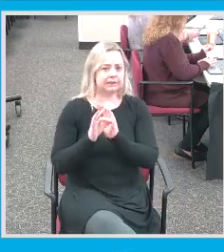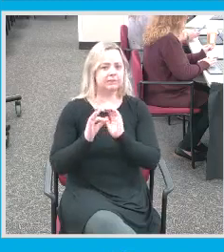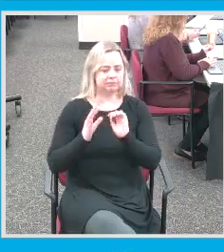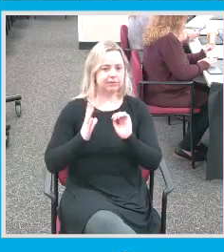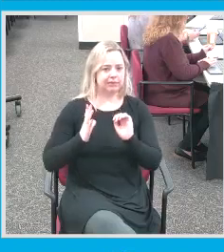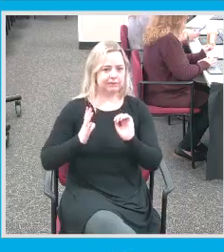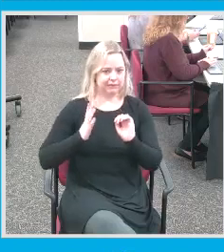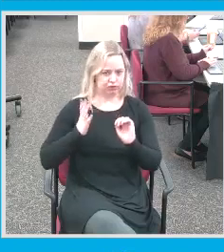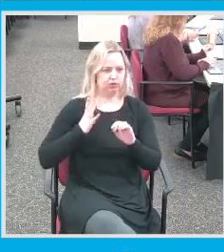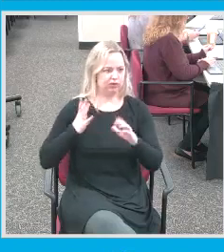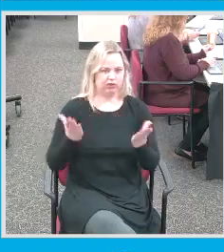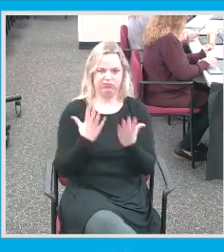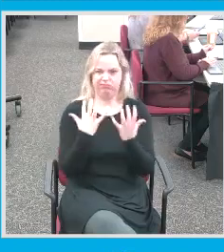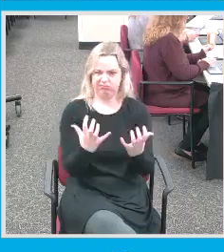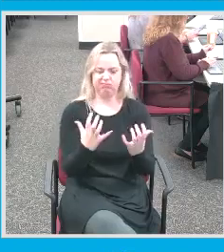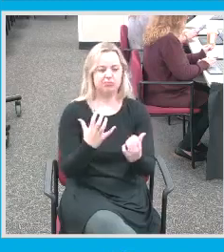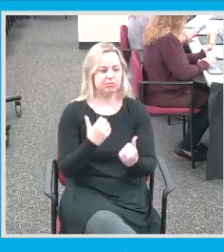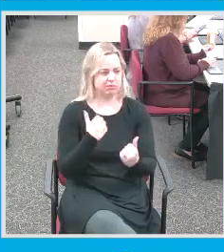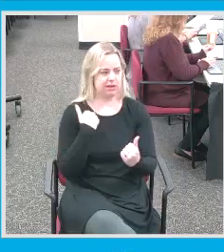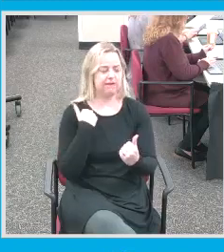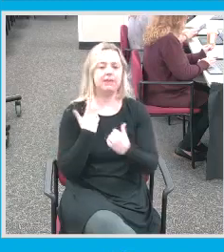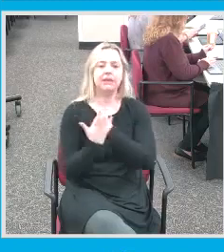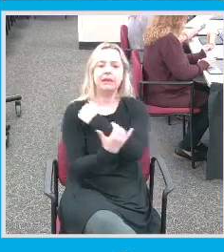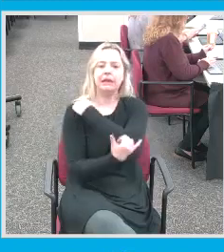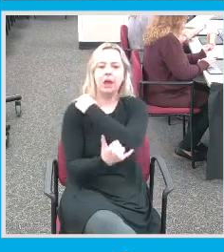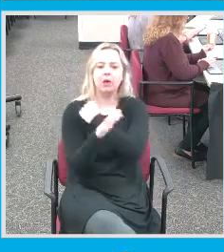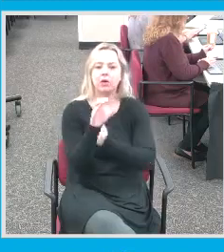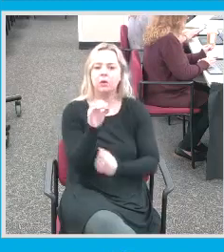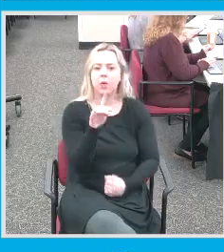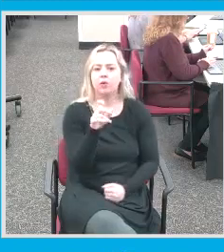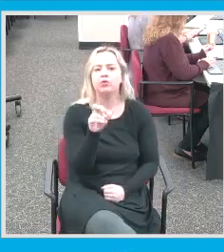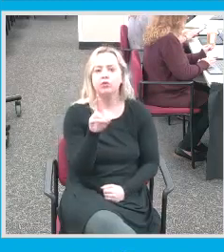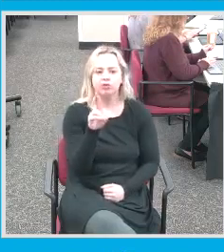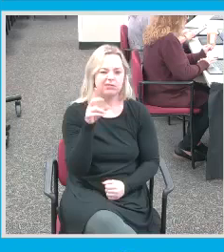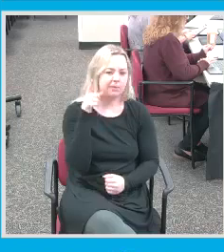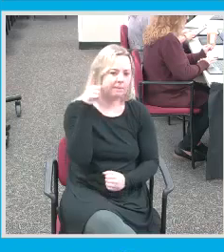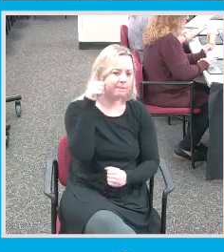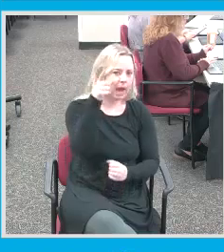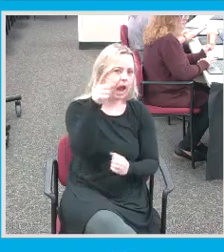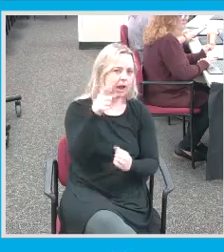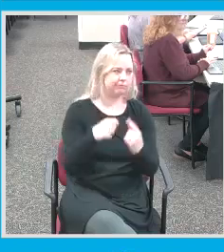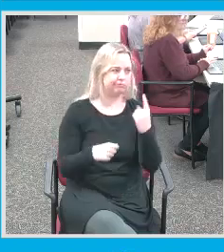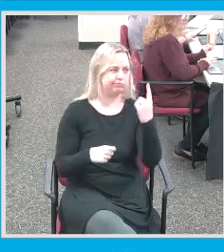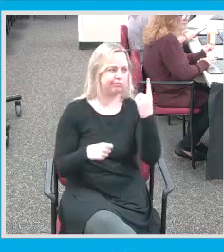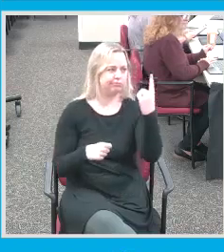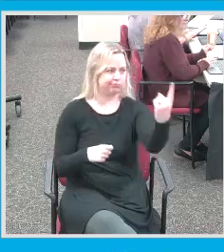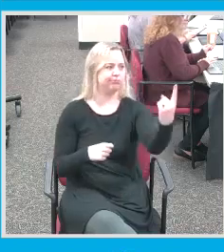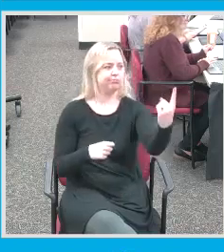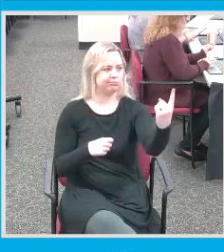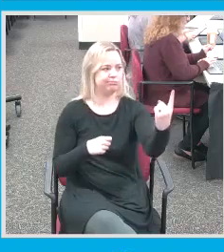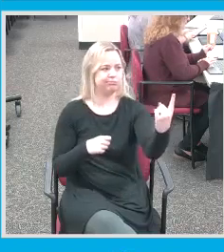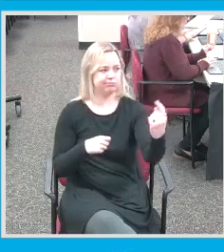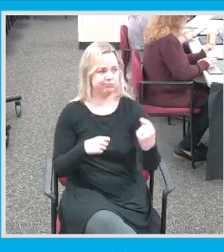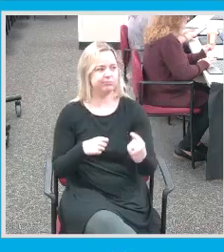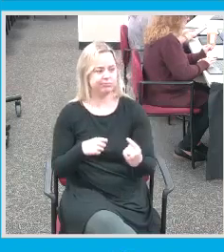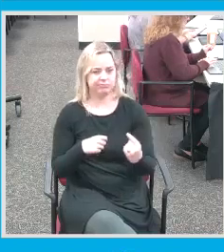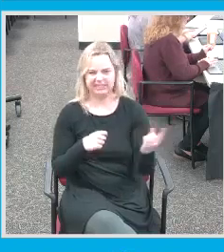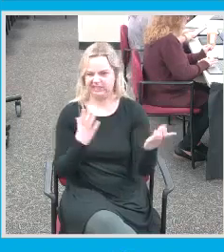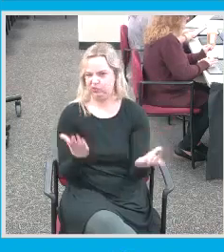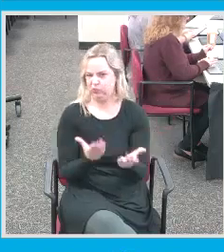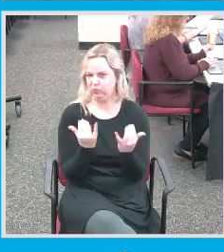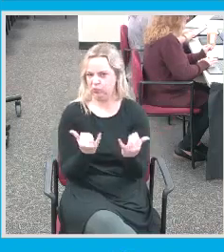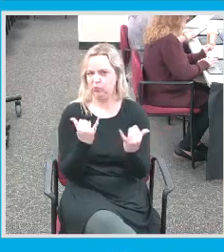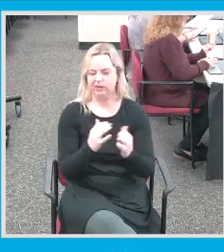our county coroner in the back of the room. You raise your hand, wave hello. There he is.